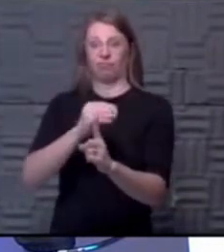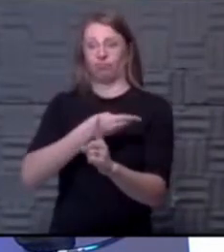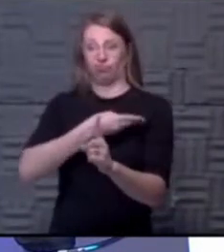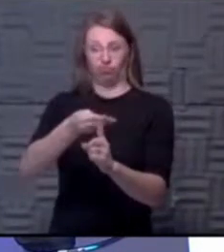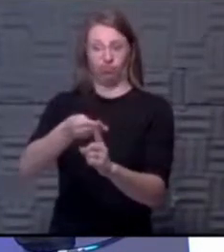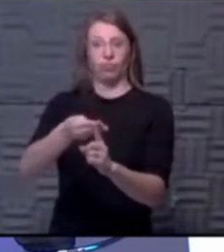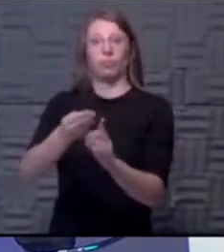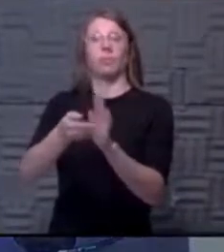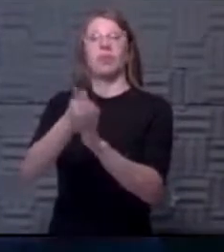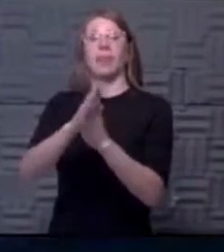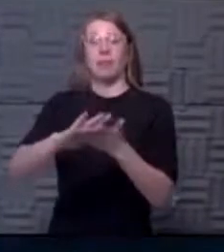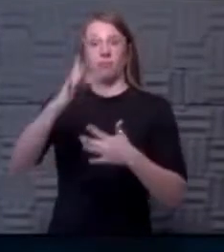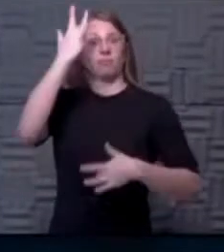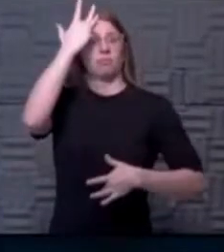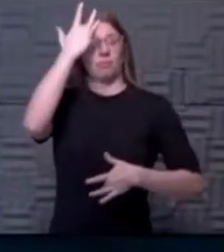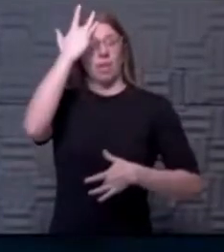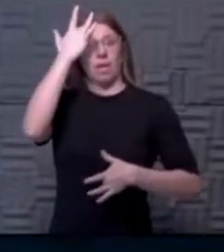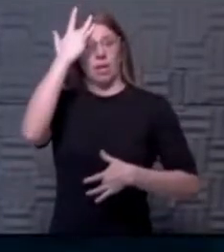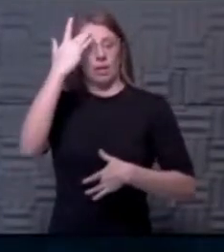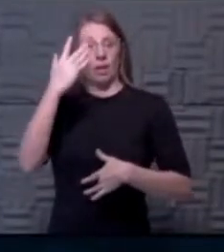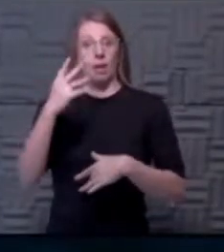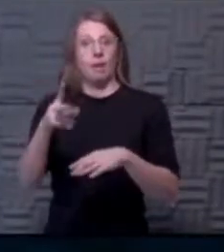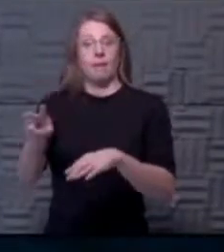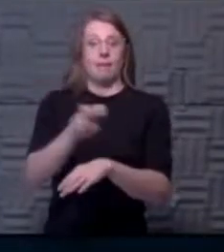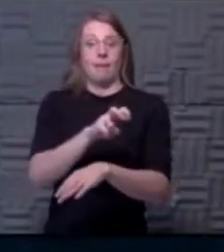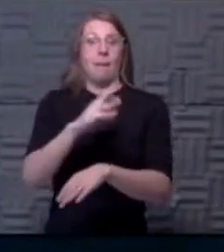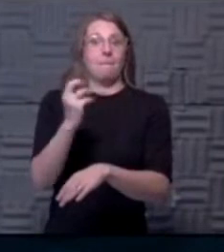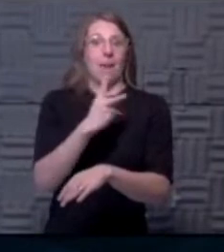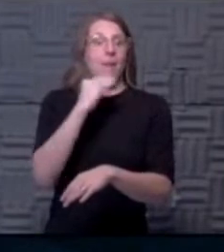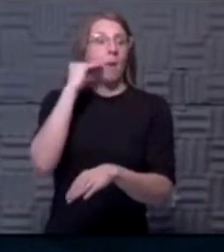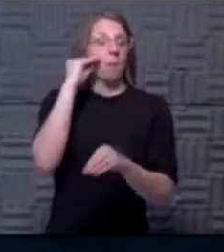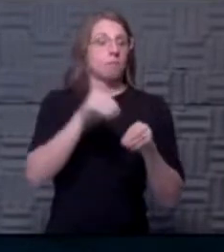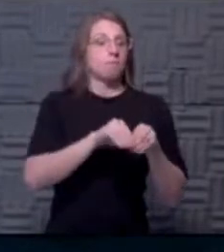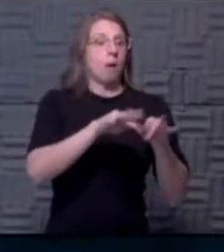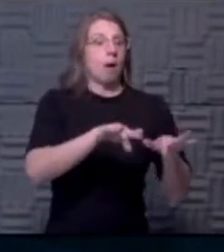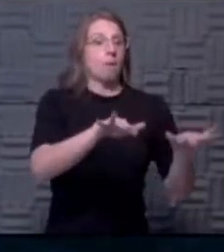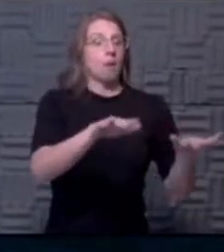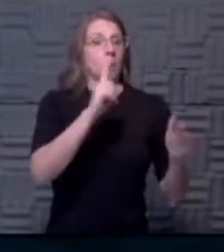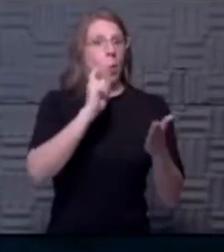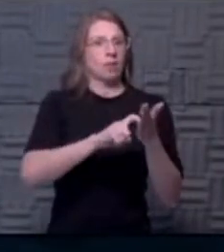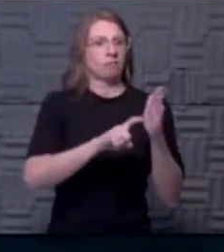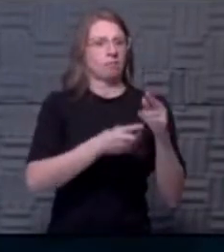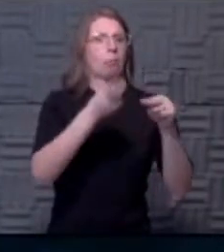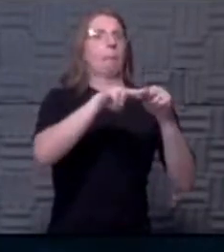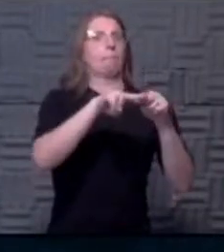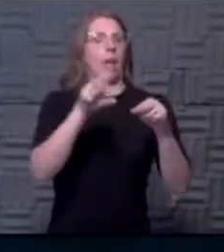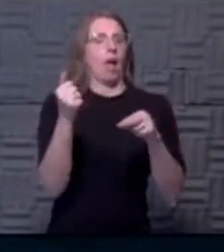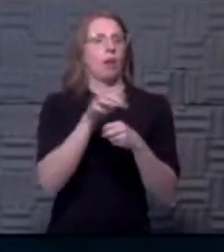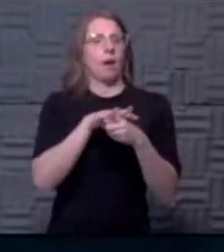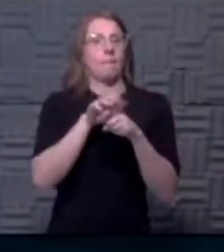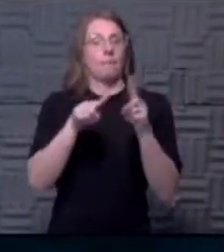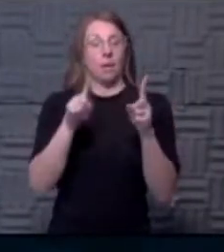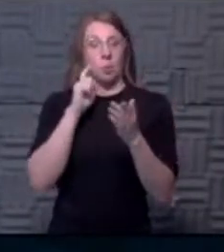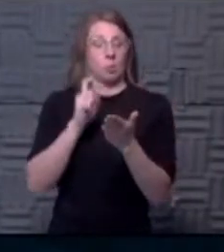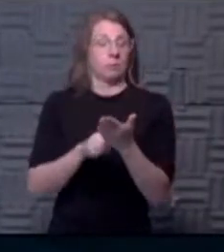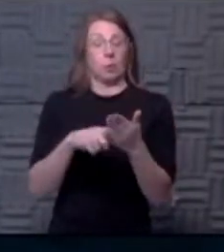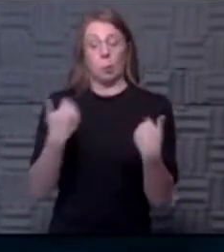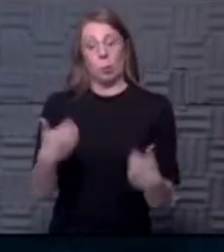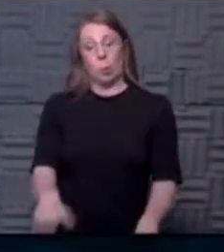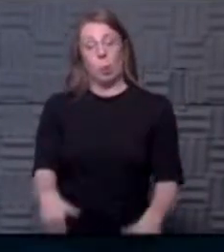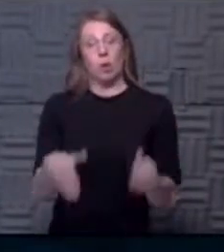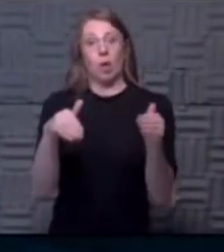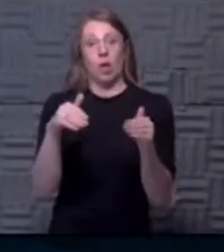did become ill, spread back out to their communities, and we didn't see a huge bump in other areas, but you definitely saw a big increase